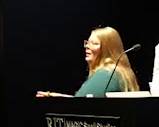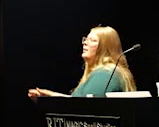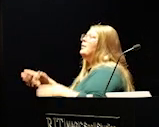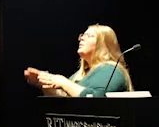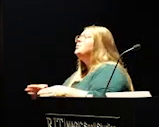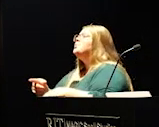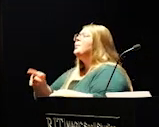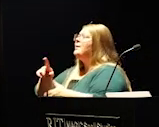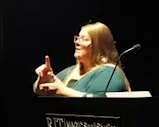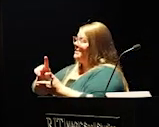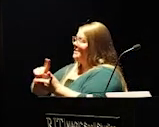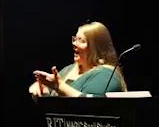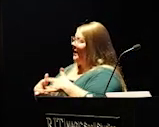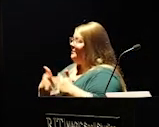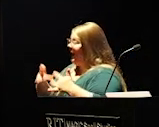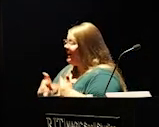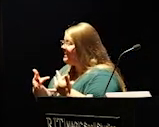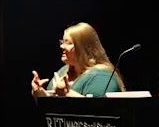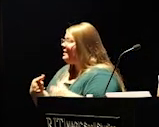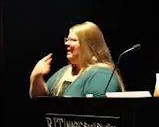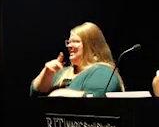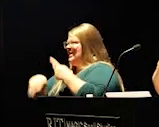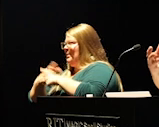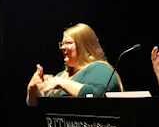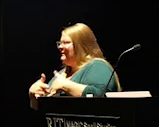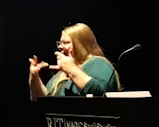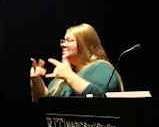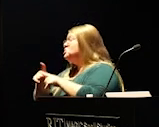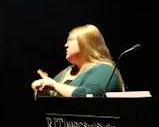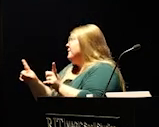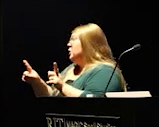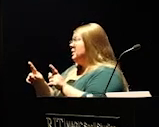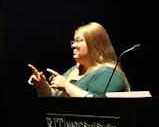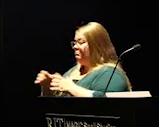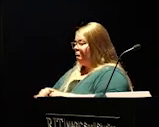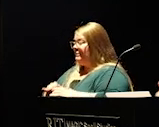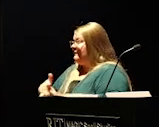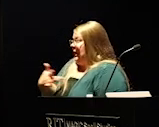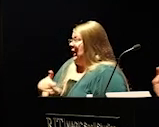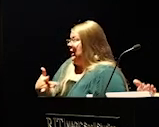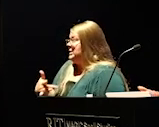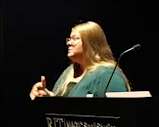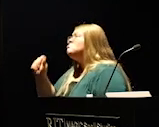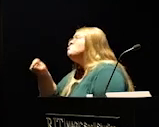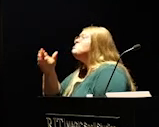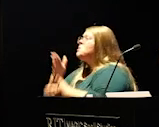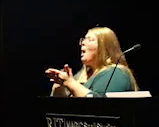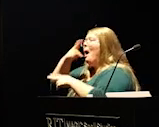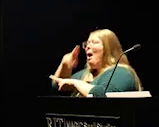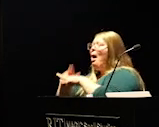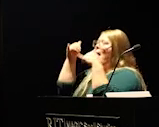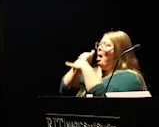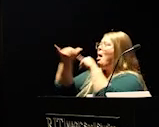when you're designing events, those like that there's lots of ways to feel in that architecture. Yeah, there's lots of silliness, and you can